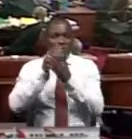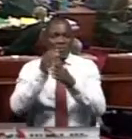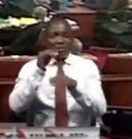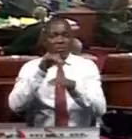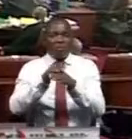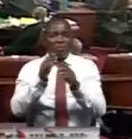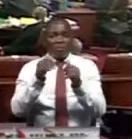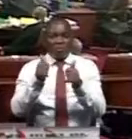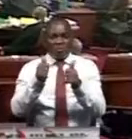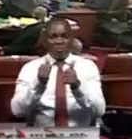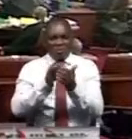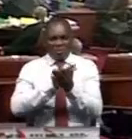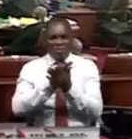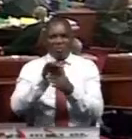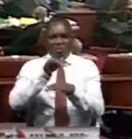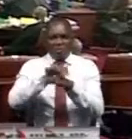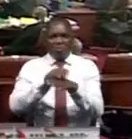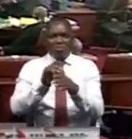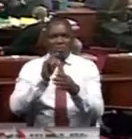Everything is on.